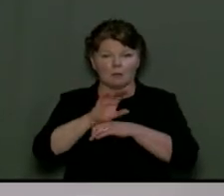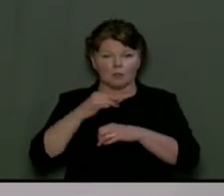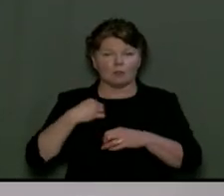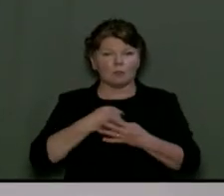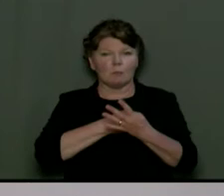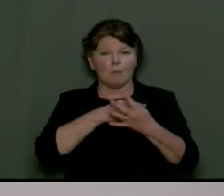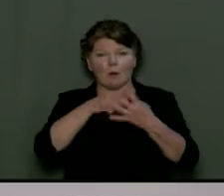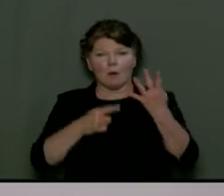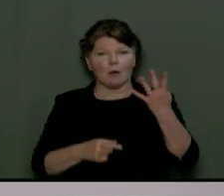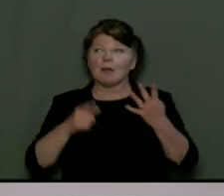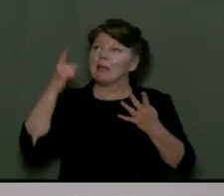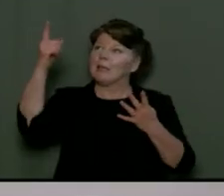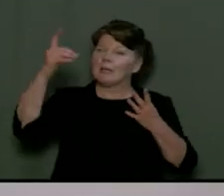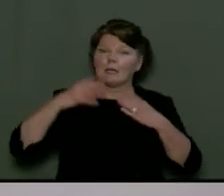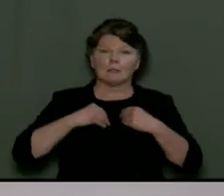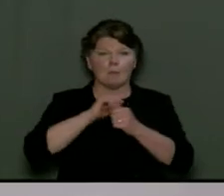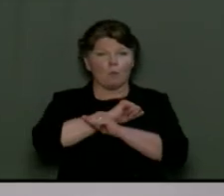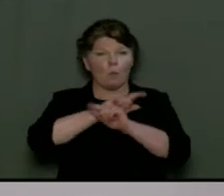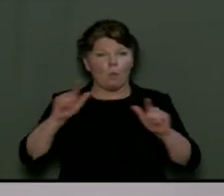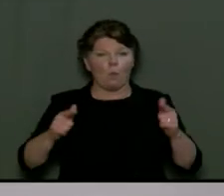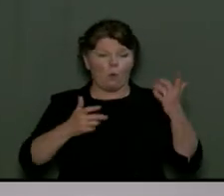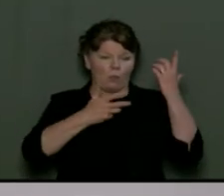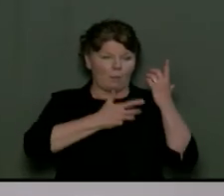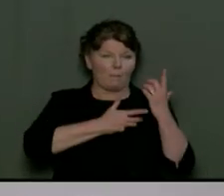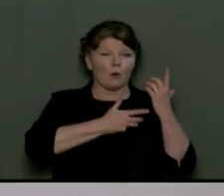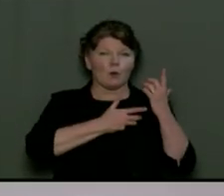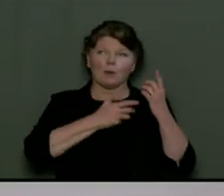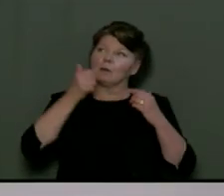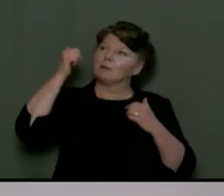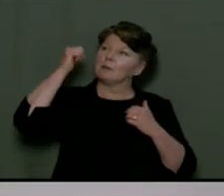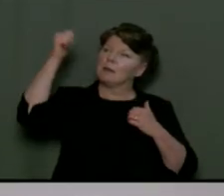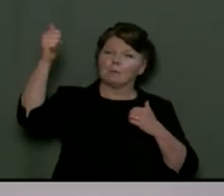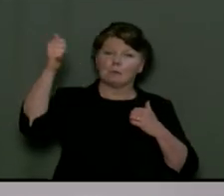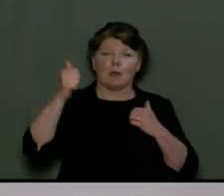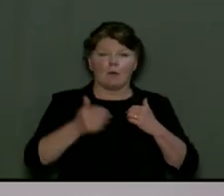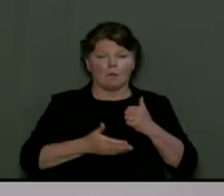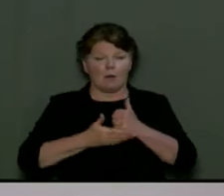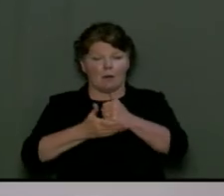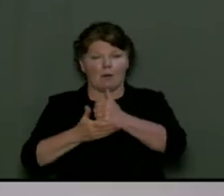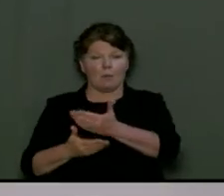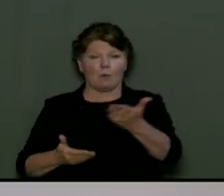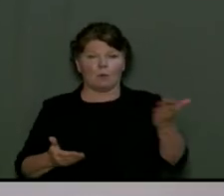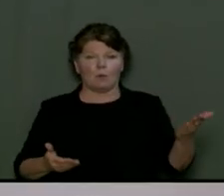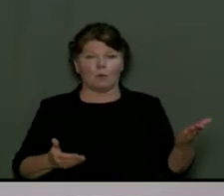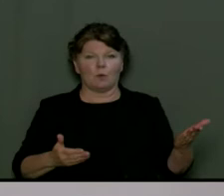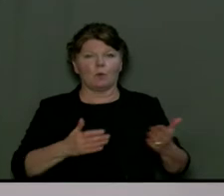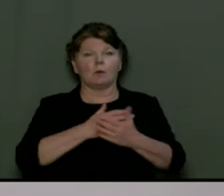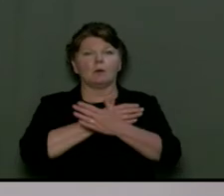member. Cast that burden, let him pull that burden with you, and you find your rest.